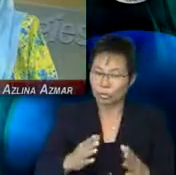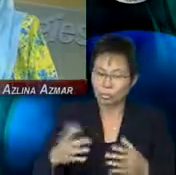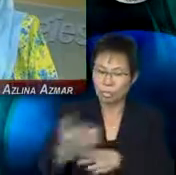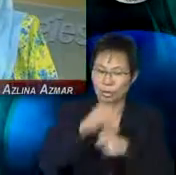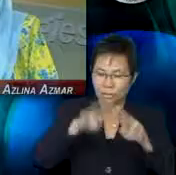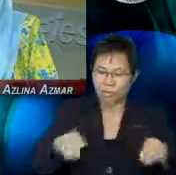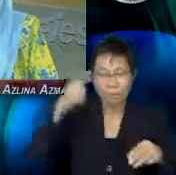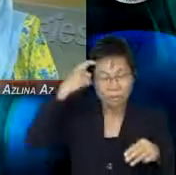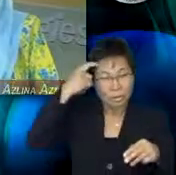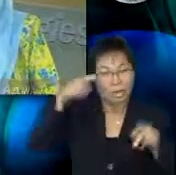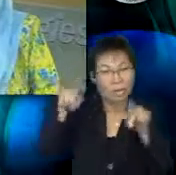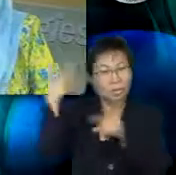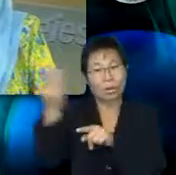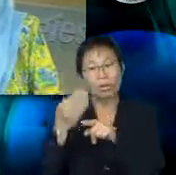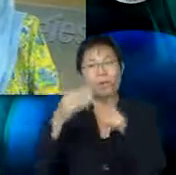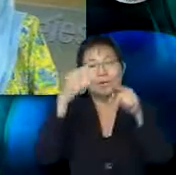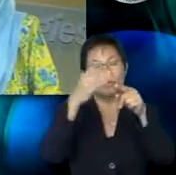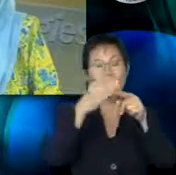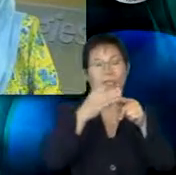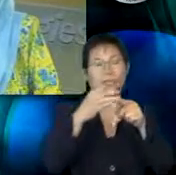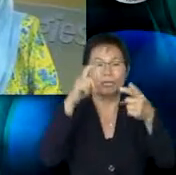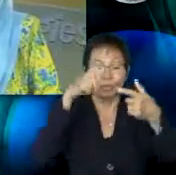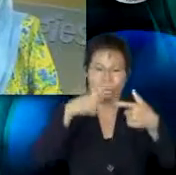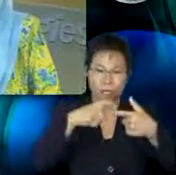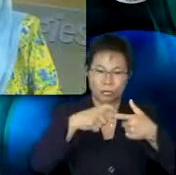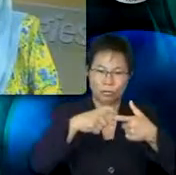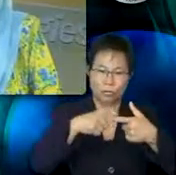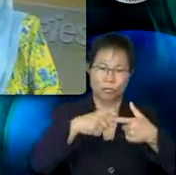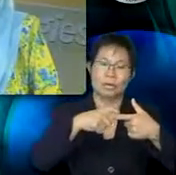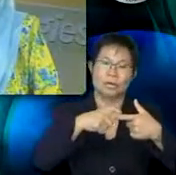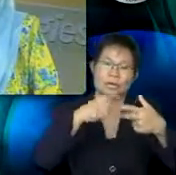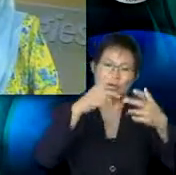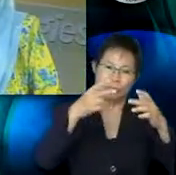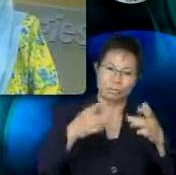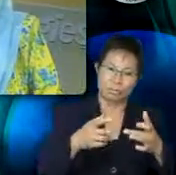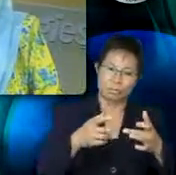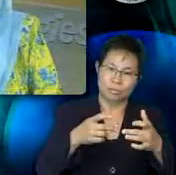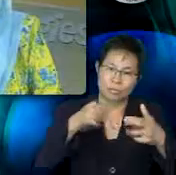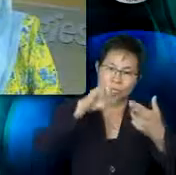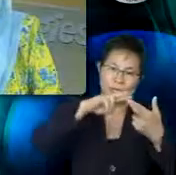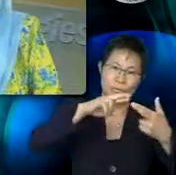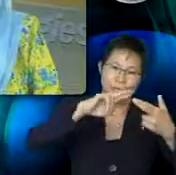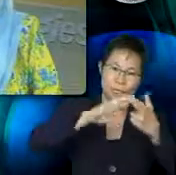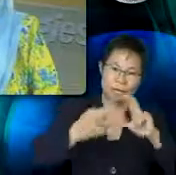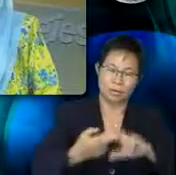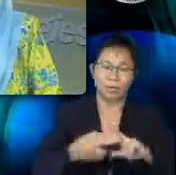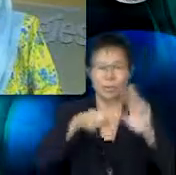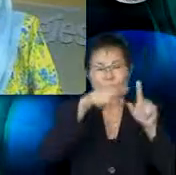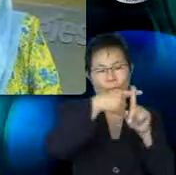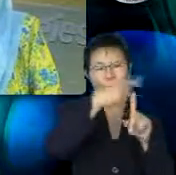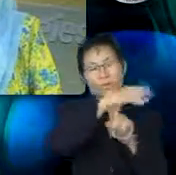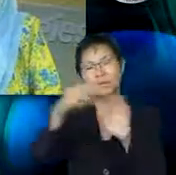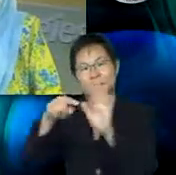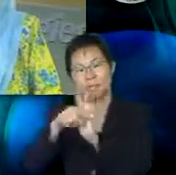to think about the common features related to positive and negative sentences. She encourages them to think of